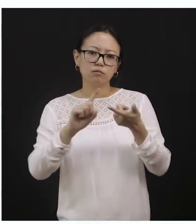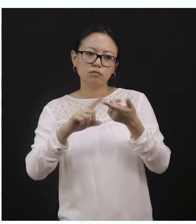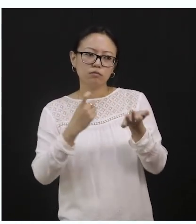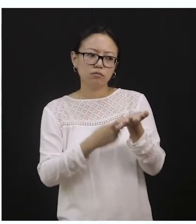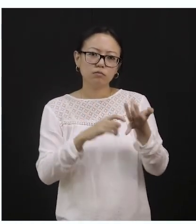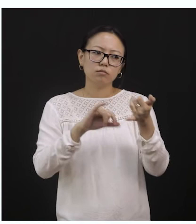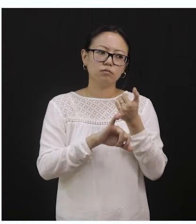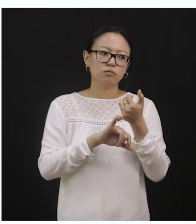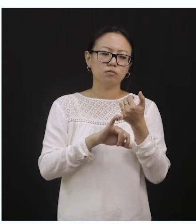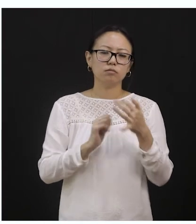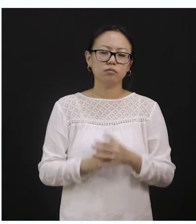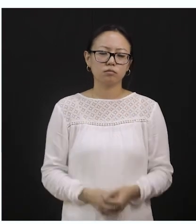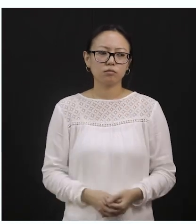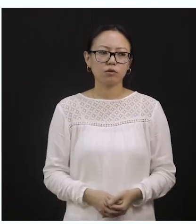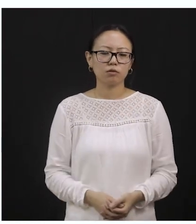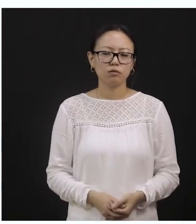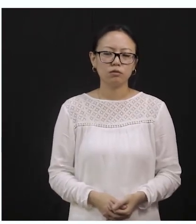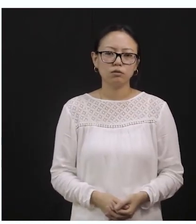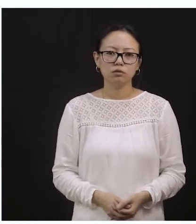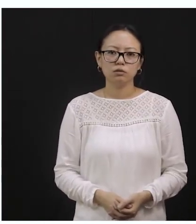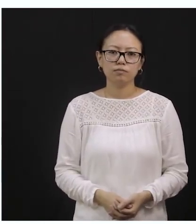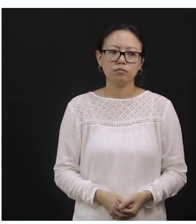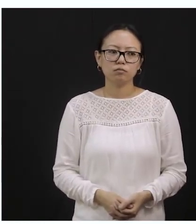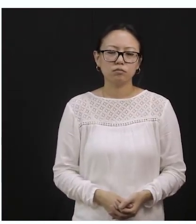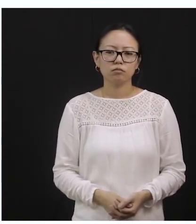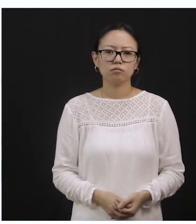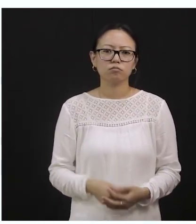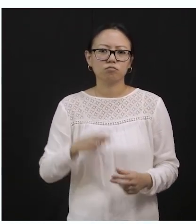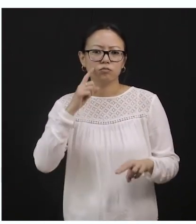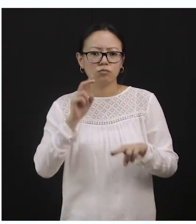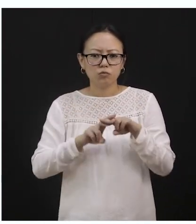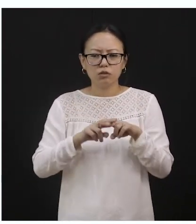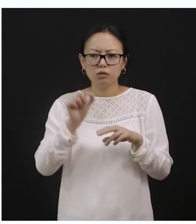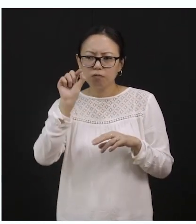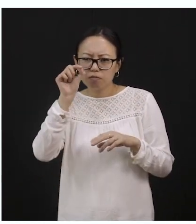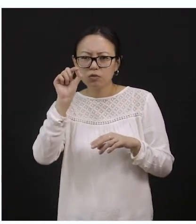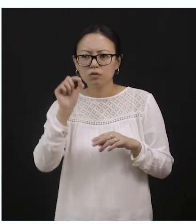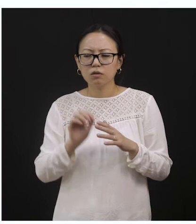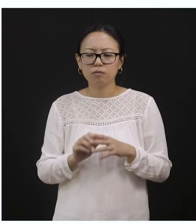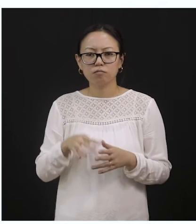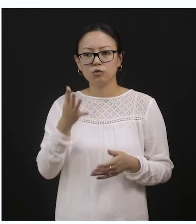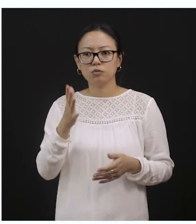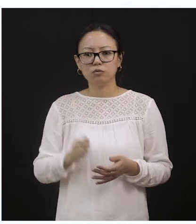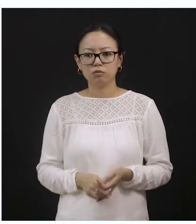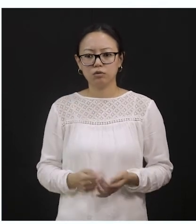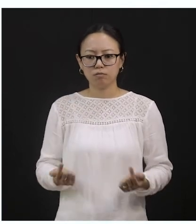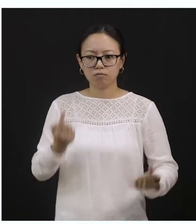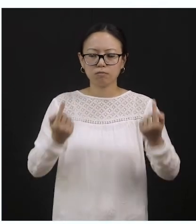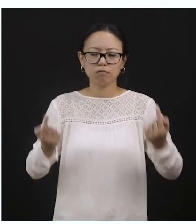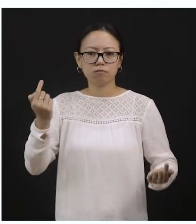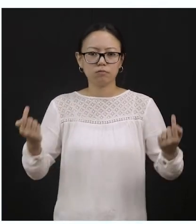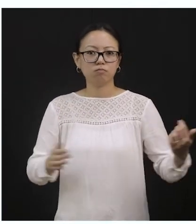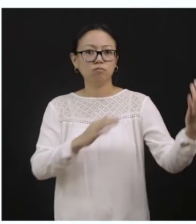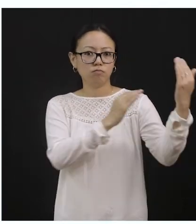ladybird will eat away all these pests. So when there is no pest, then of course the crops are gonna grow very healthy. That's